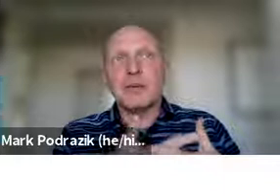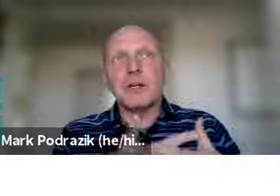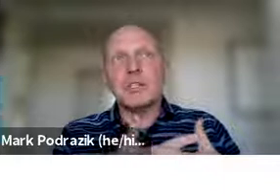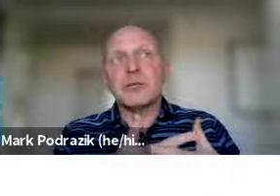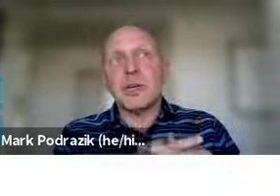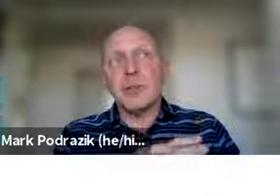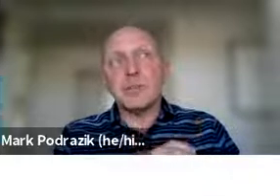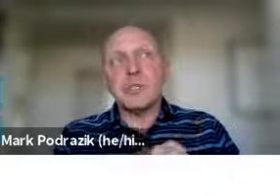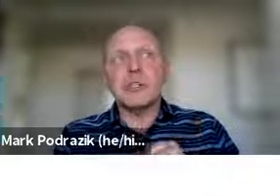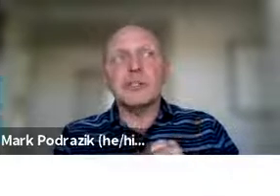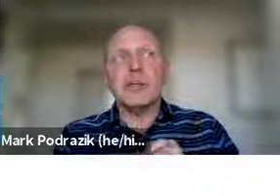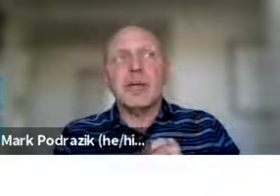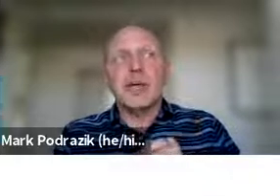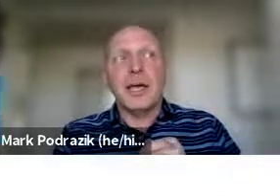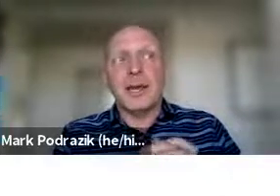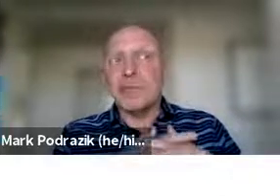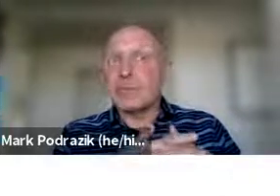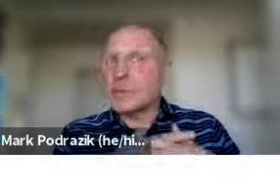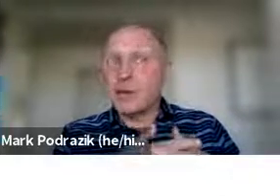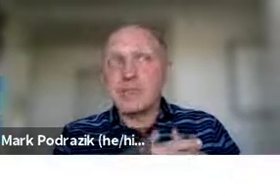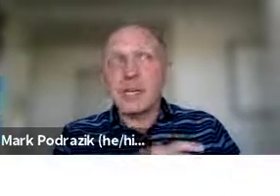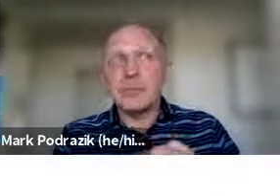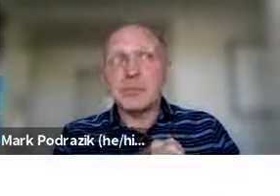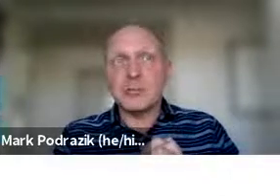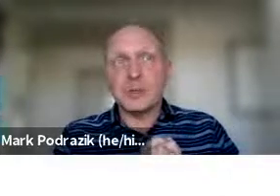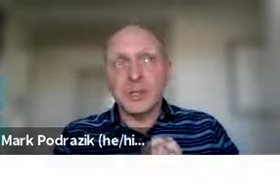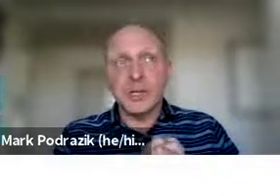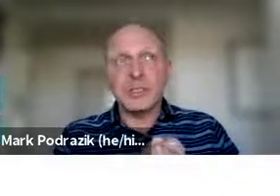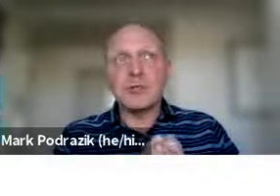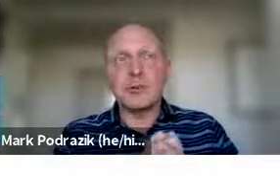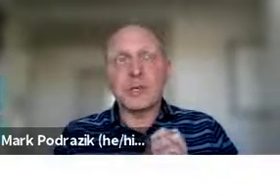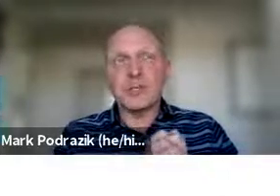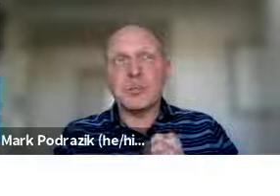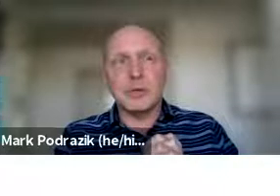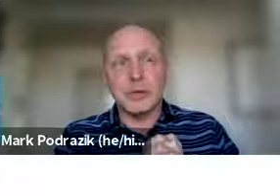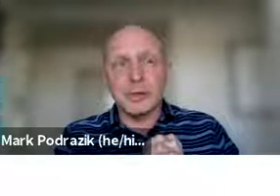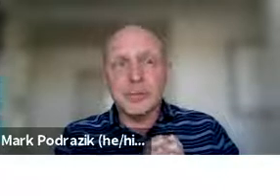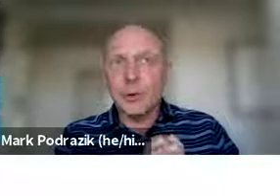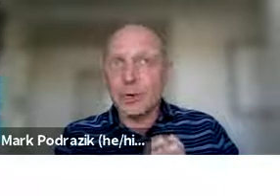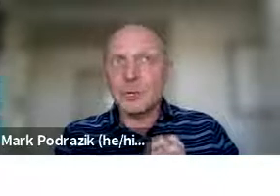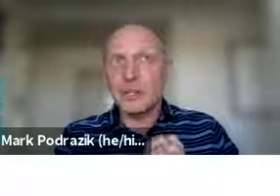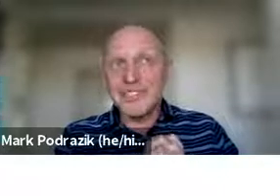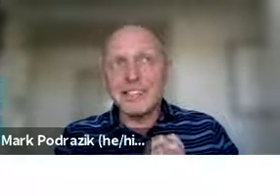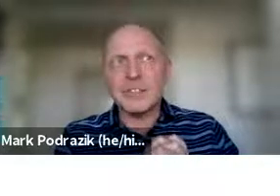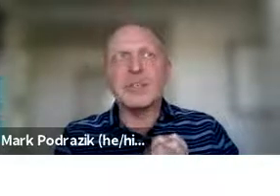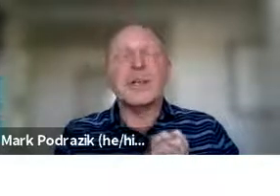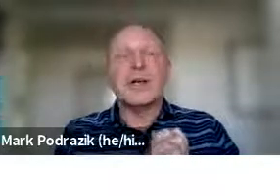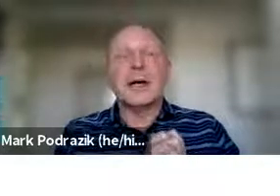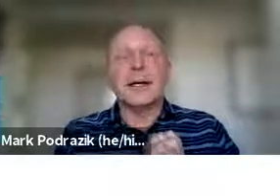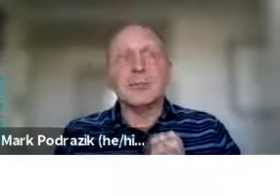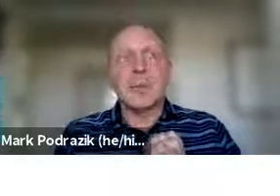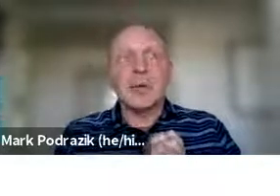will have a very different composition and have oftentimes different needs for its community or